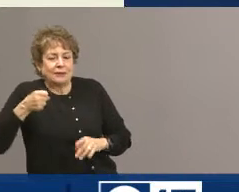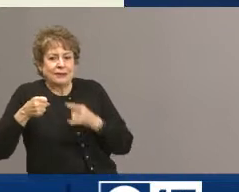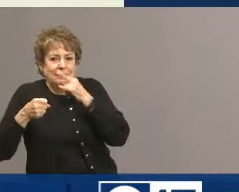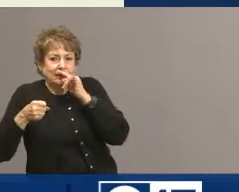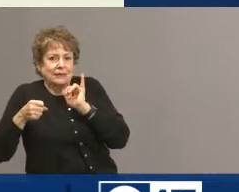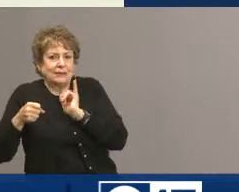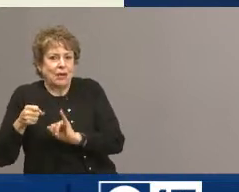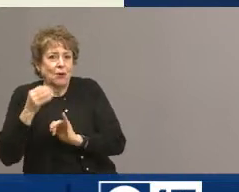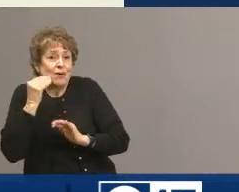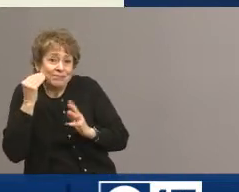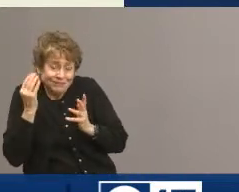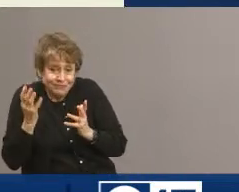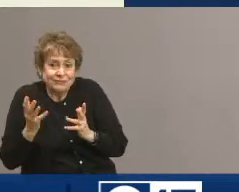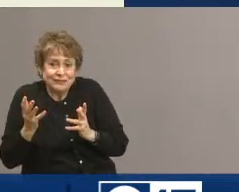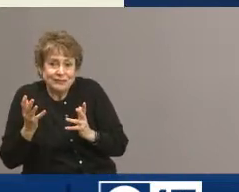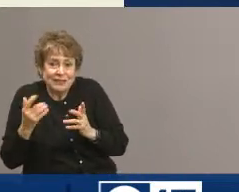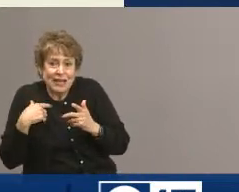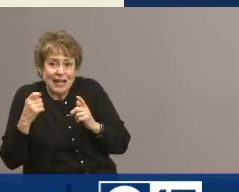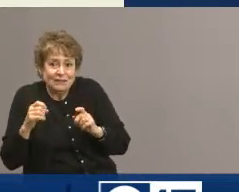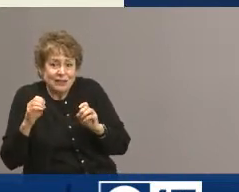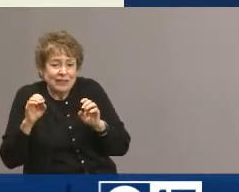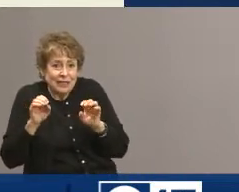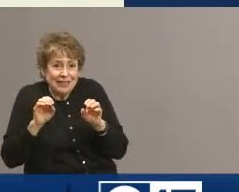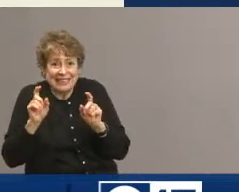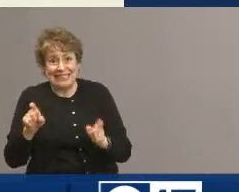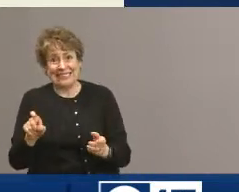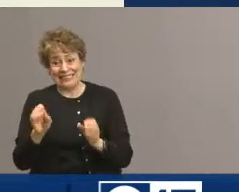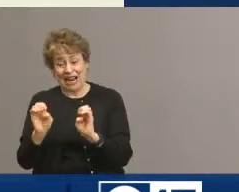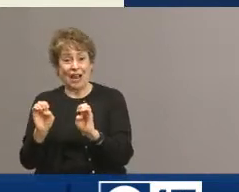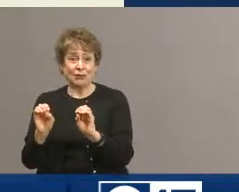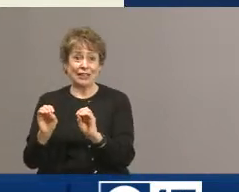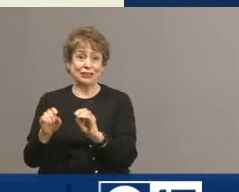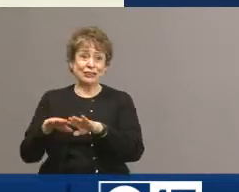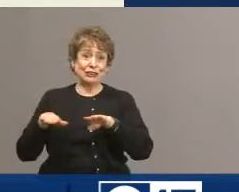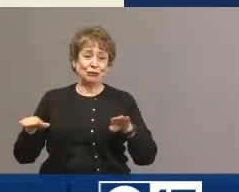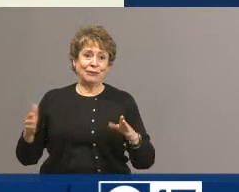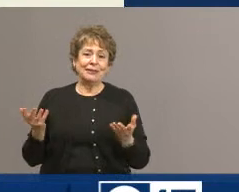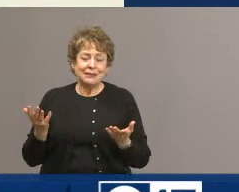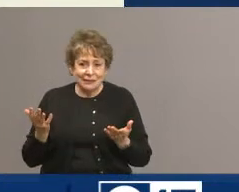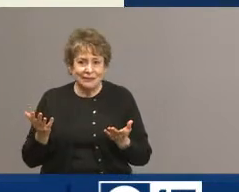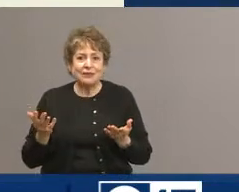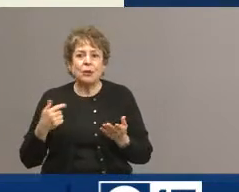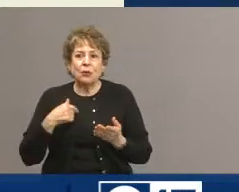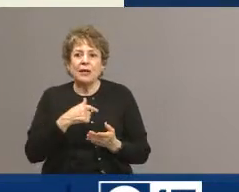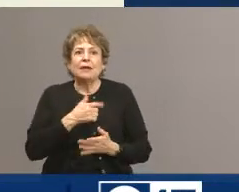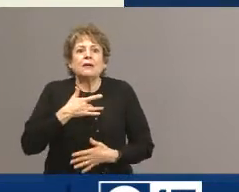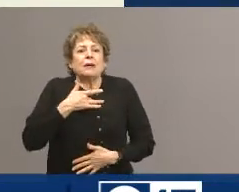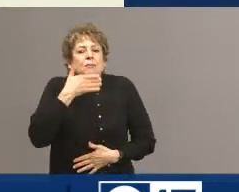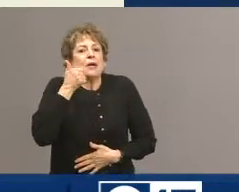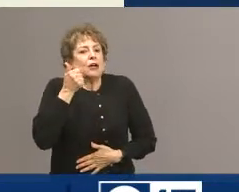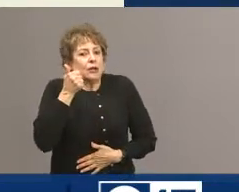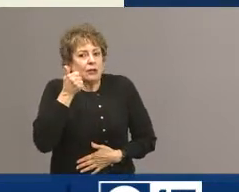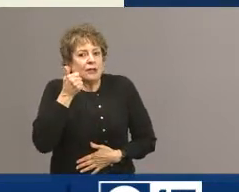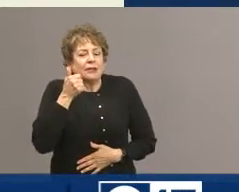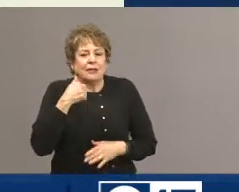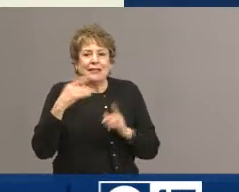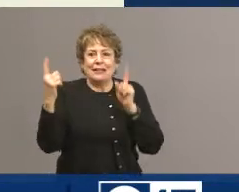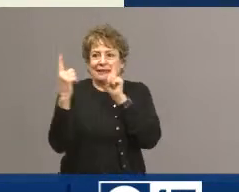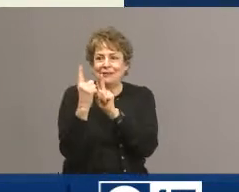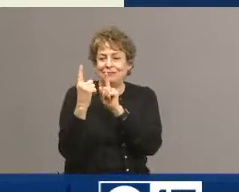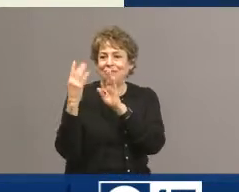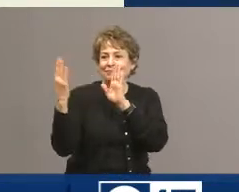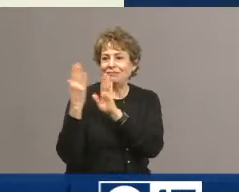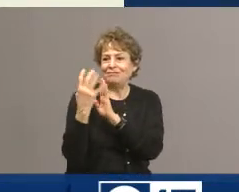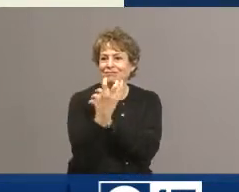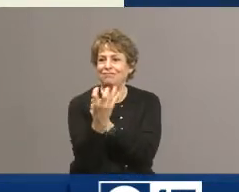done better inside a classroom. The question is, can it be done safely? But we're going to have resources